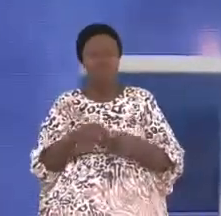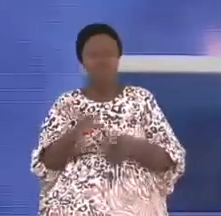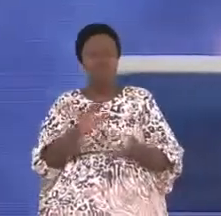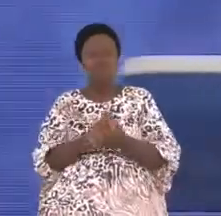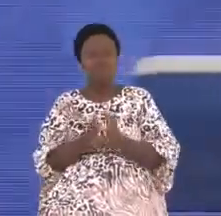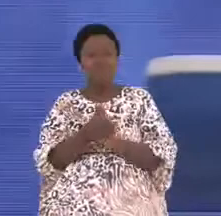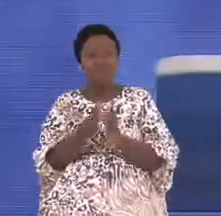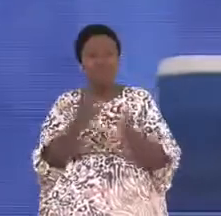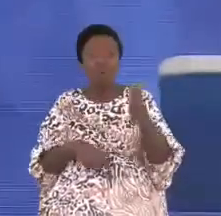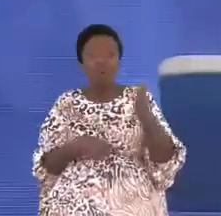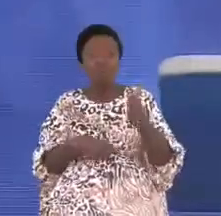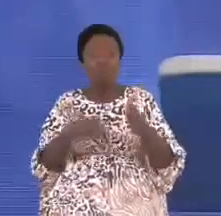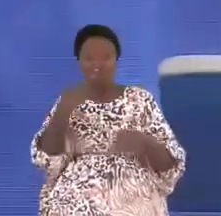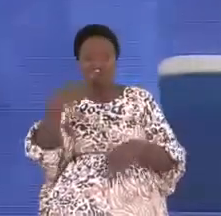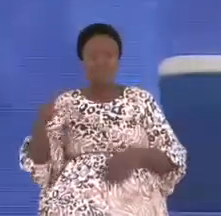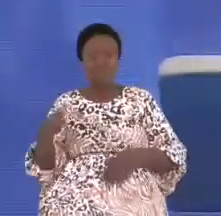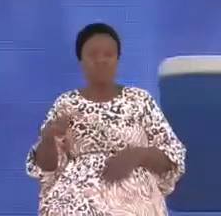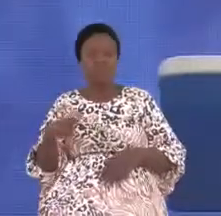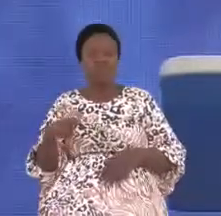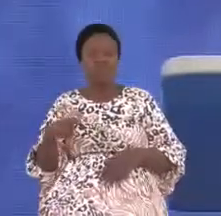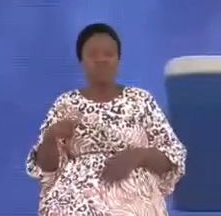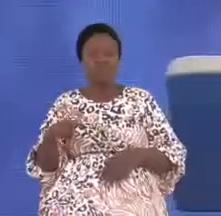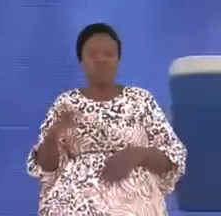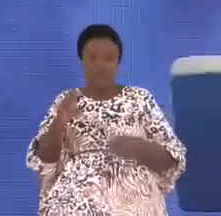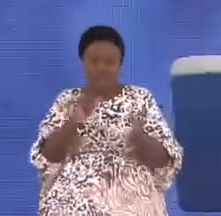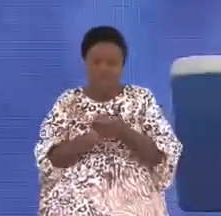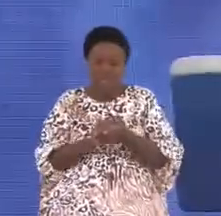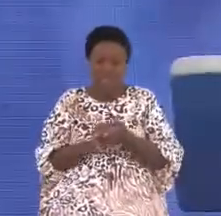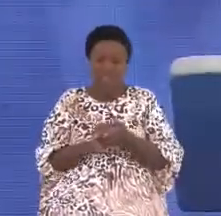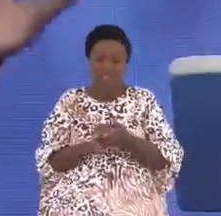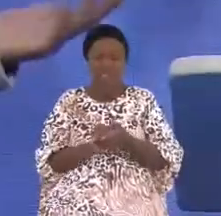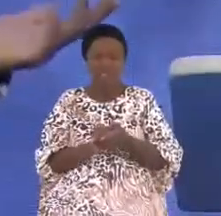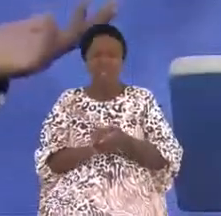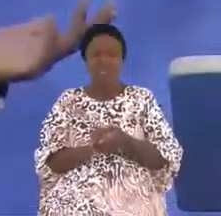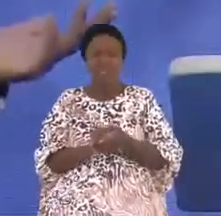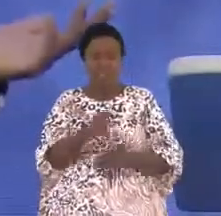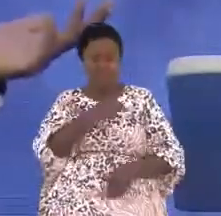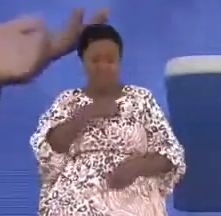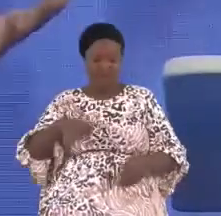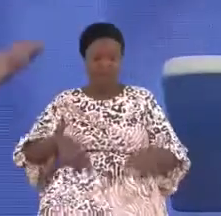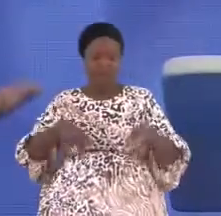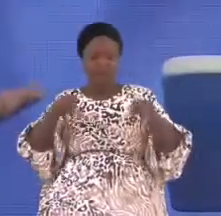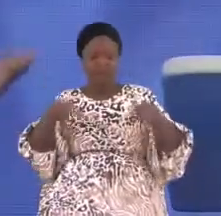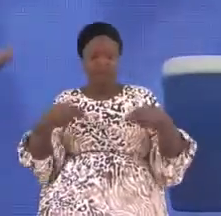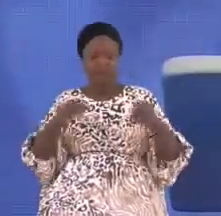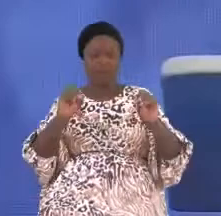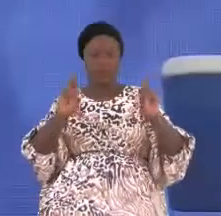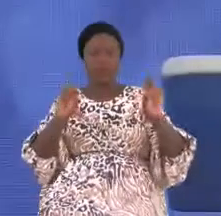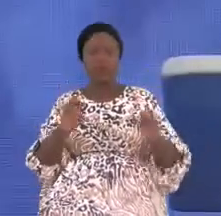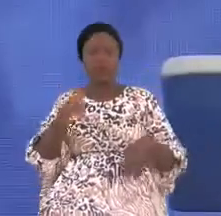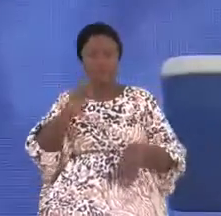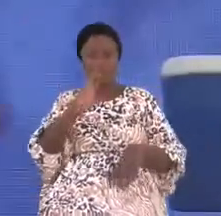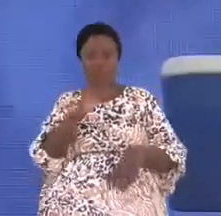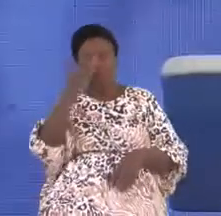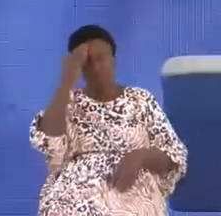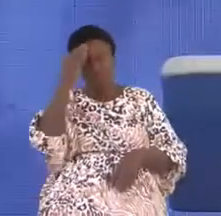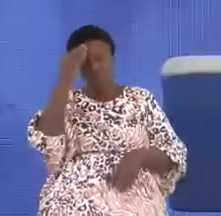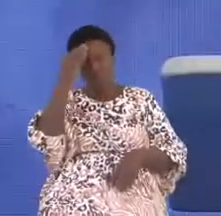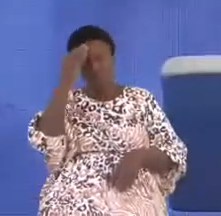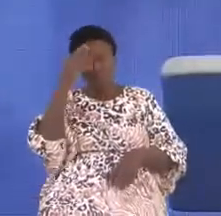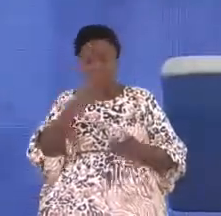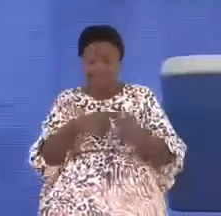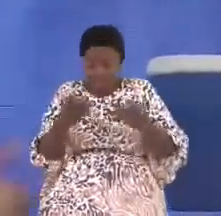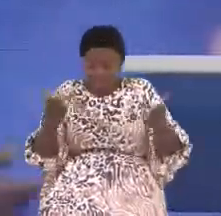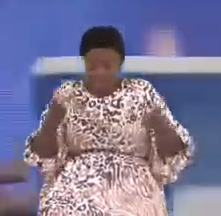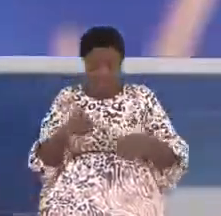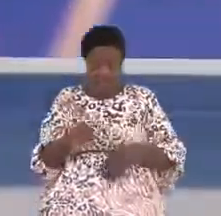pharaoh can be convicted and got the picky topic very simple he picked it up and became road again